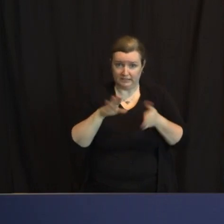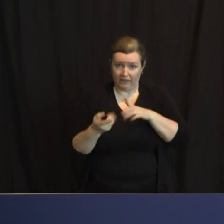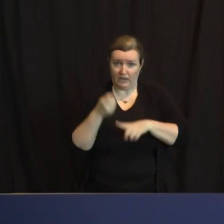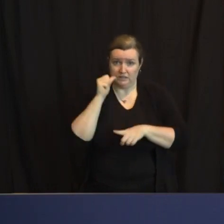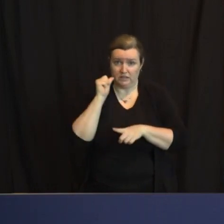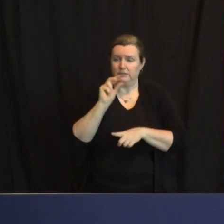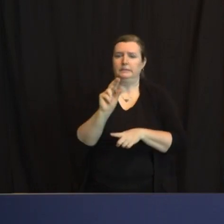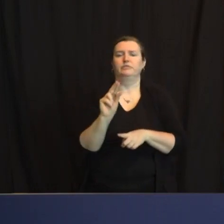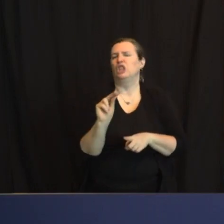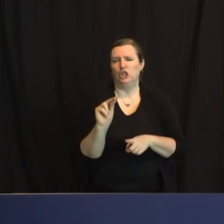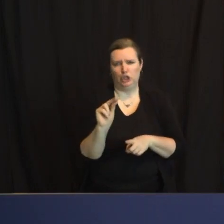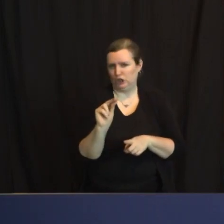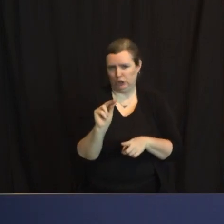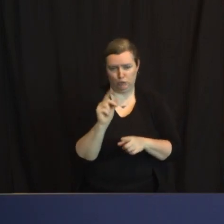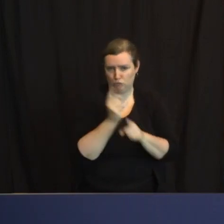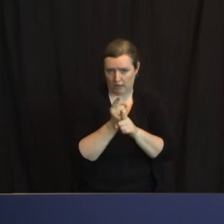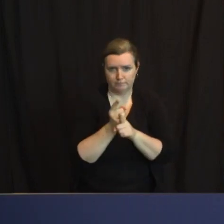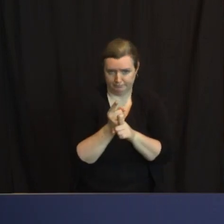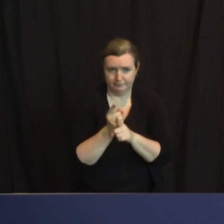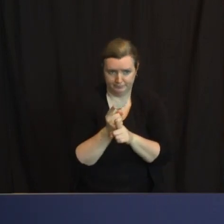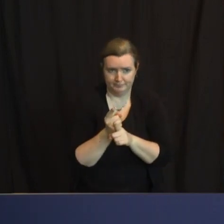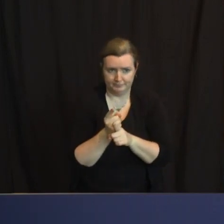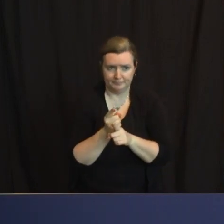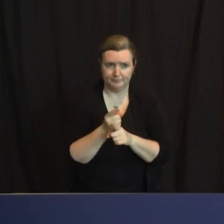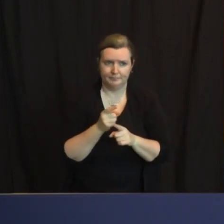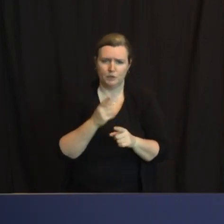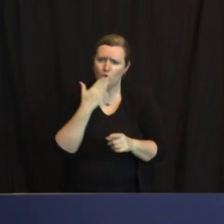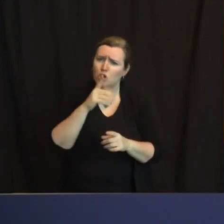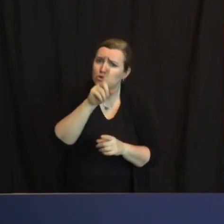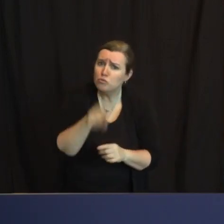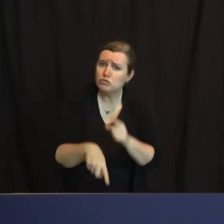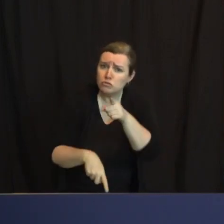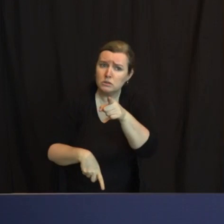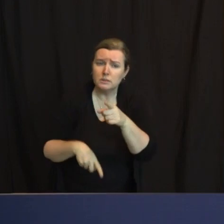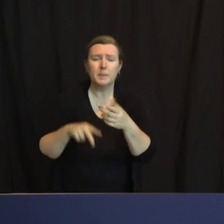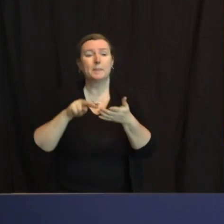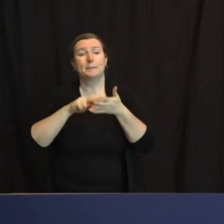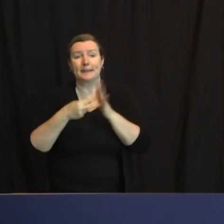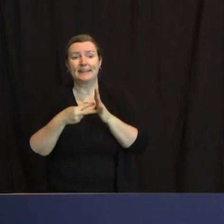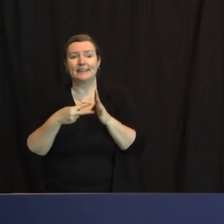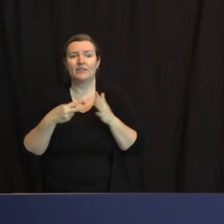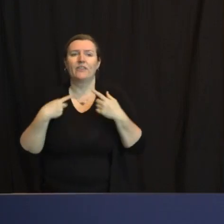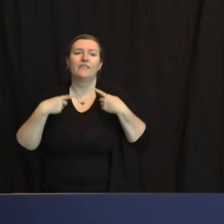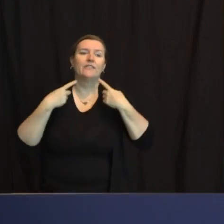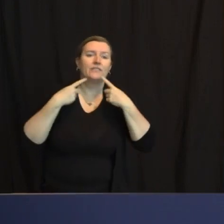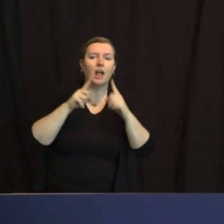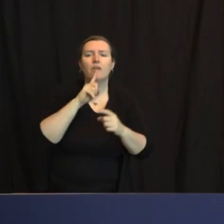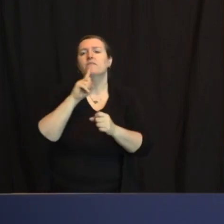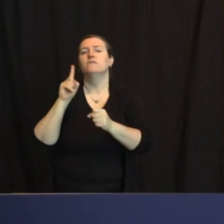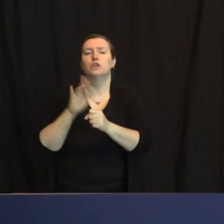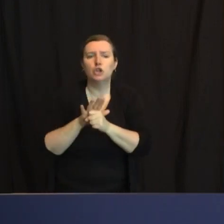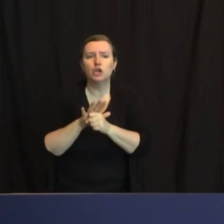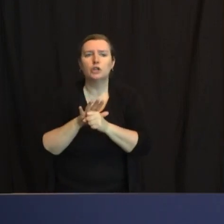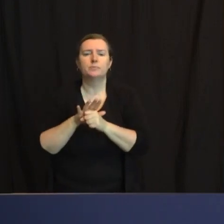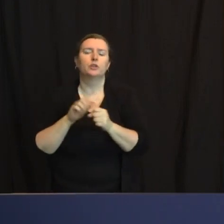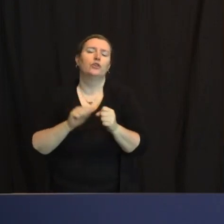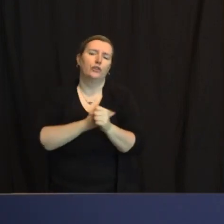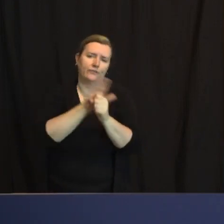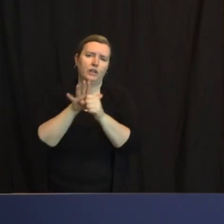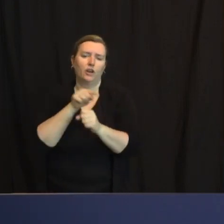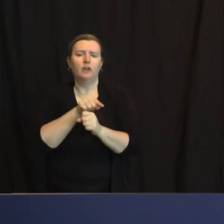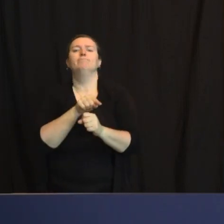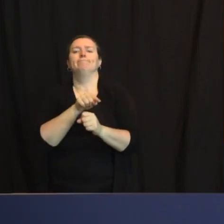o'clock. These are, to your very good question, these are confirmed cases. Kevin is a good